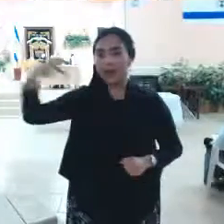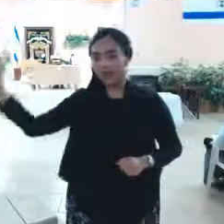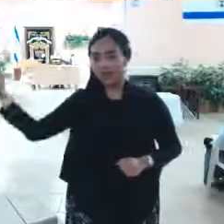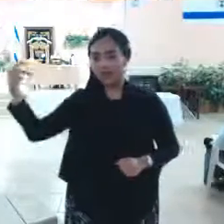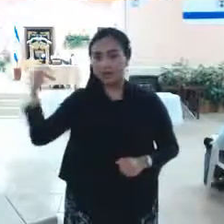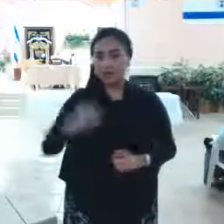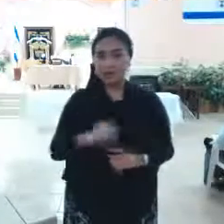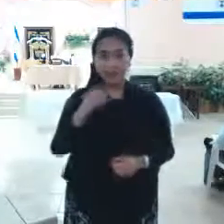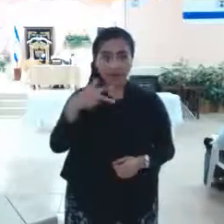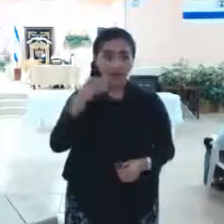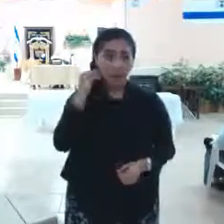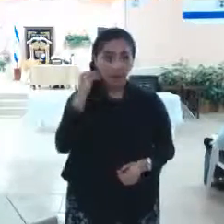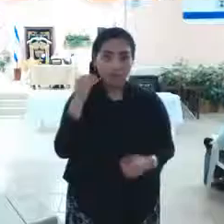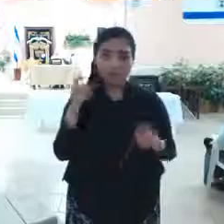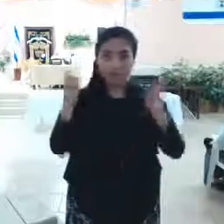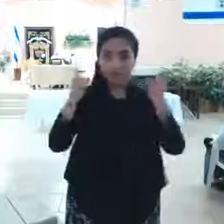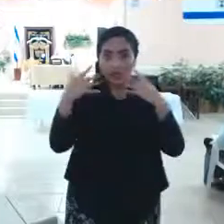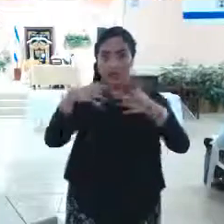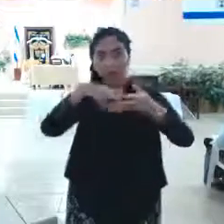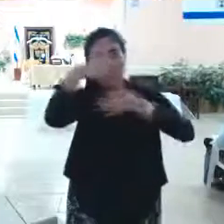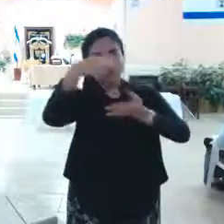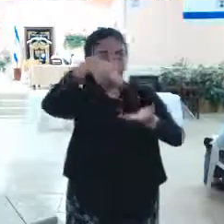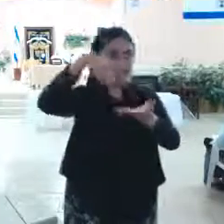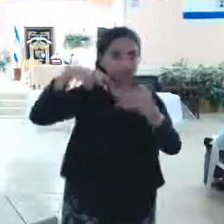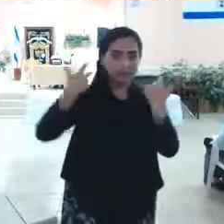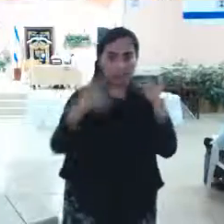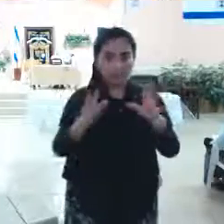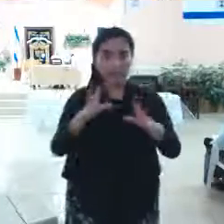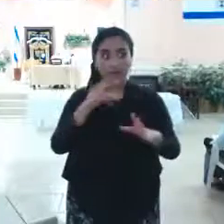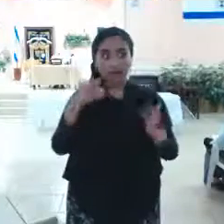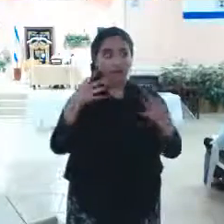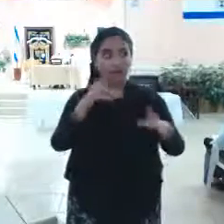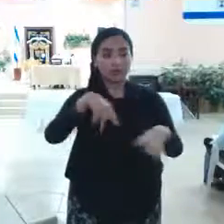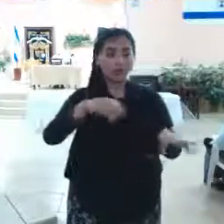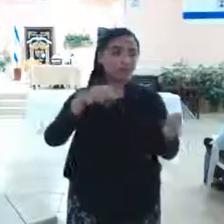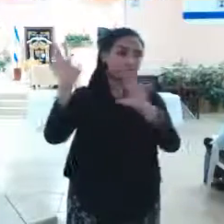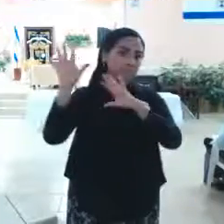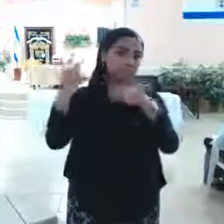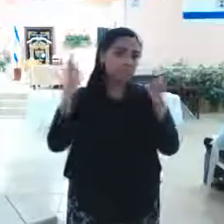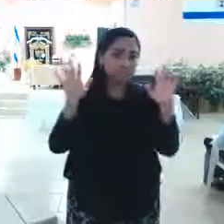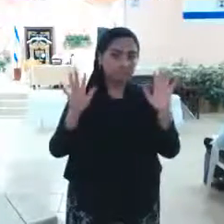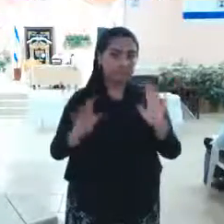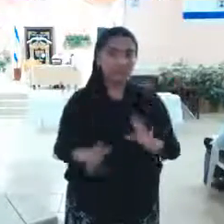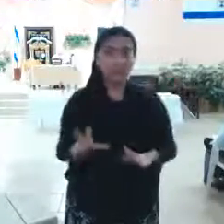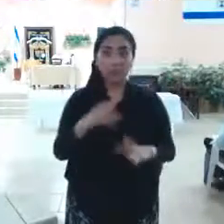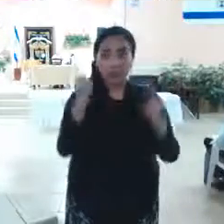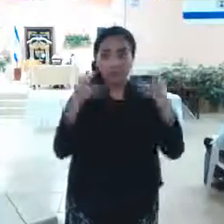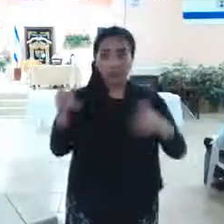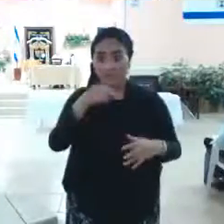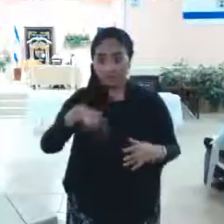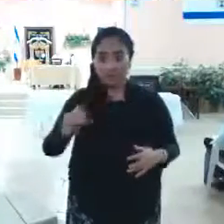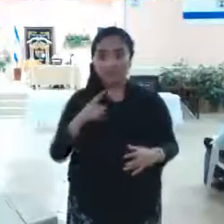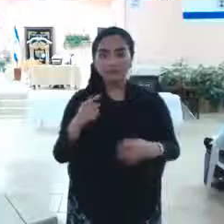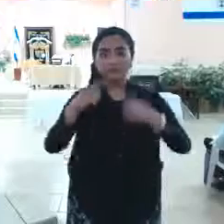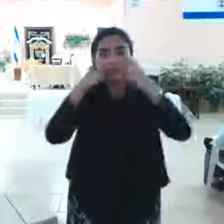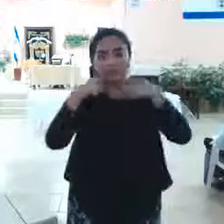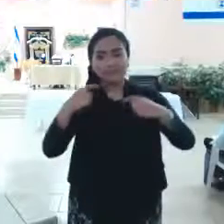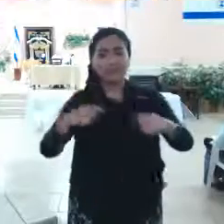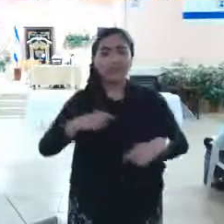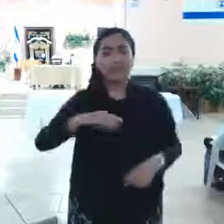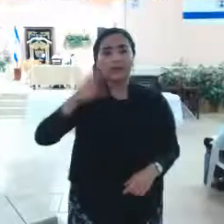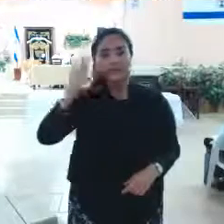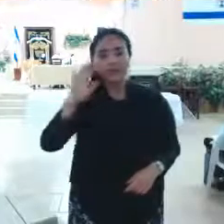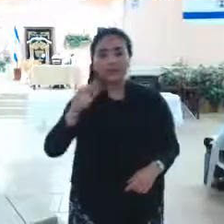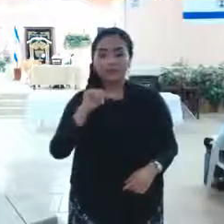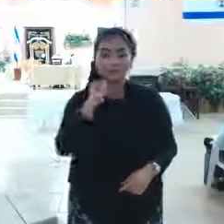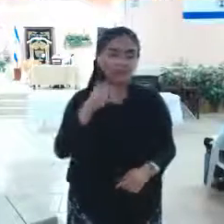to go back home. The feast in the patios happened, and then they left. And many said